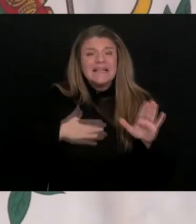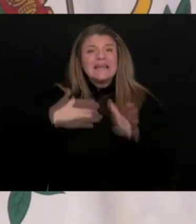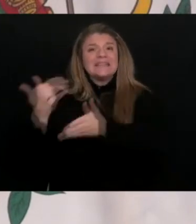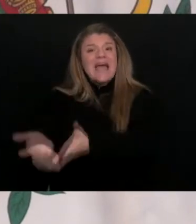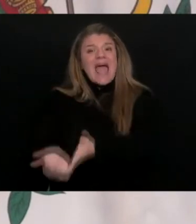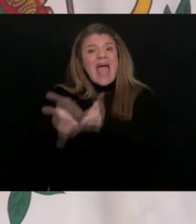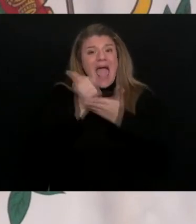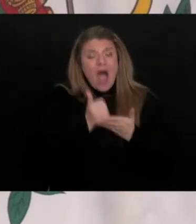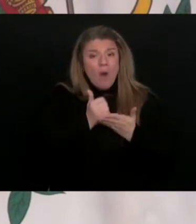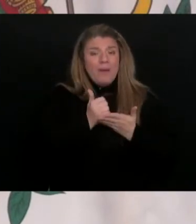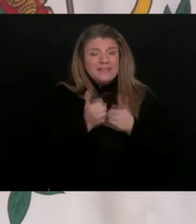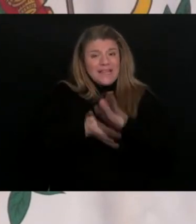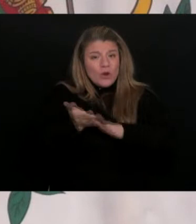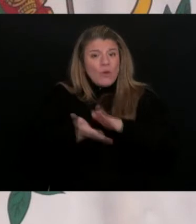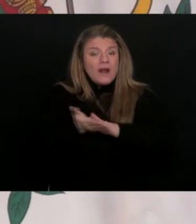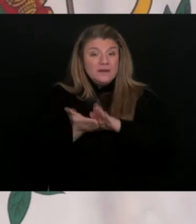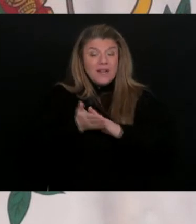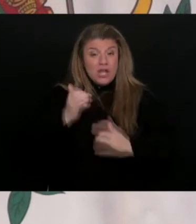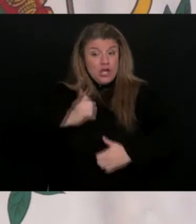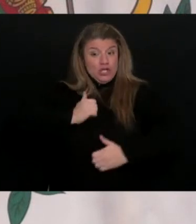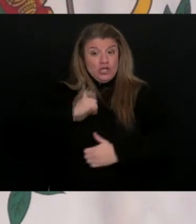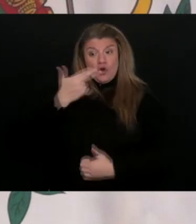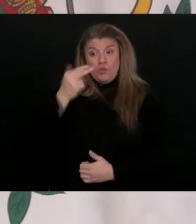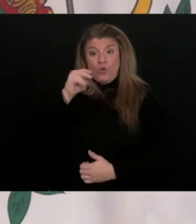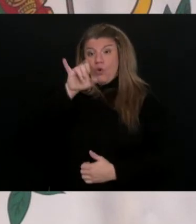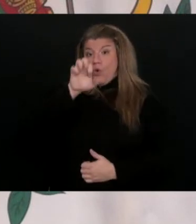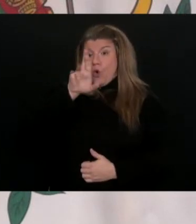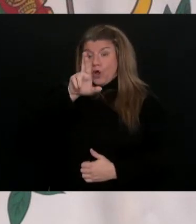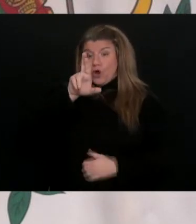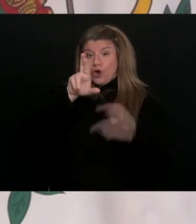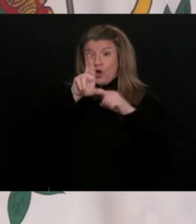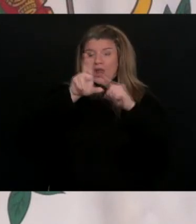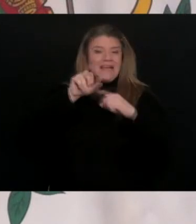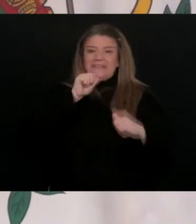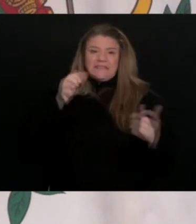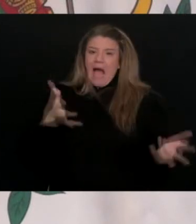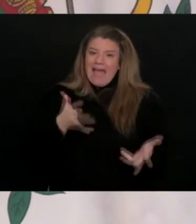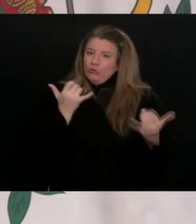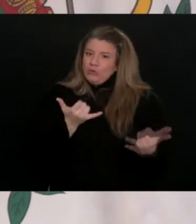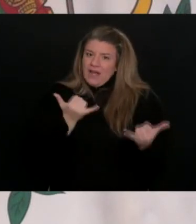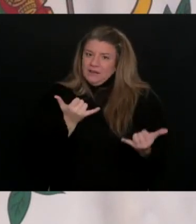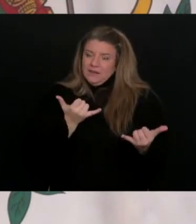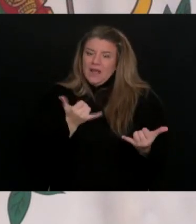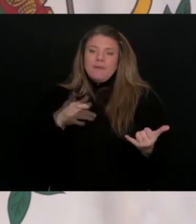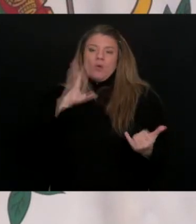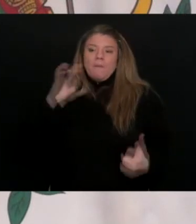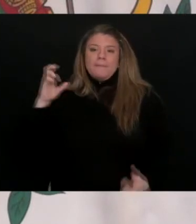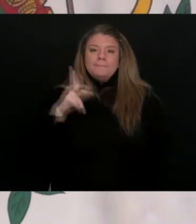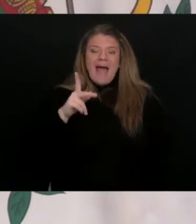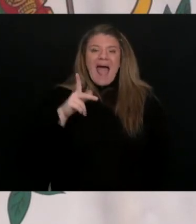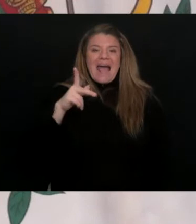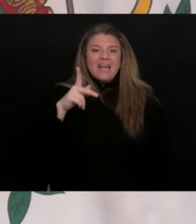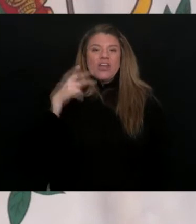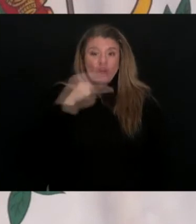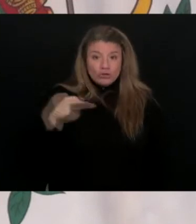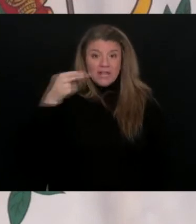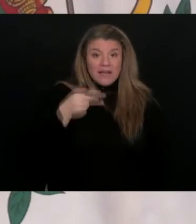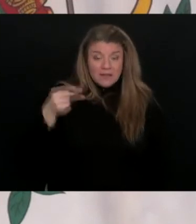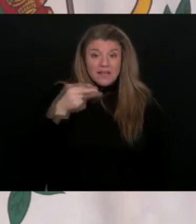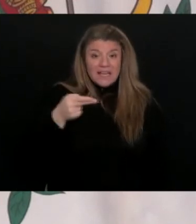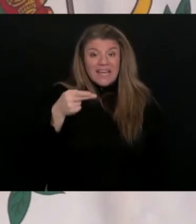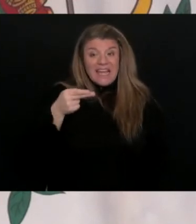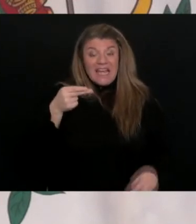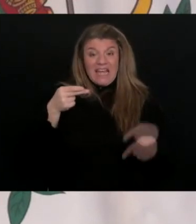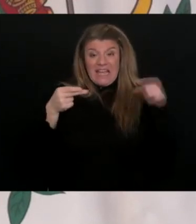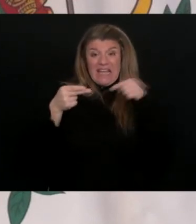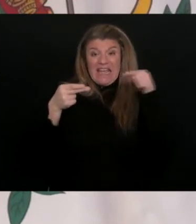this going. And General Hoyer will be on. You know, he's not with us today. He'll be back on Thursday. He's